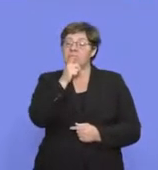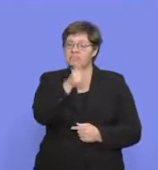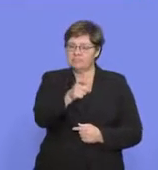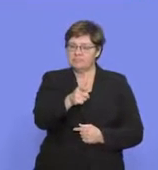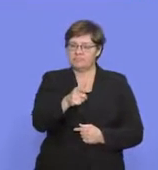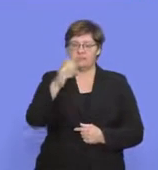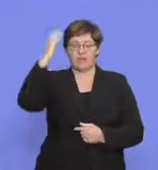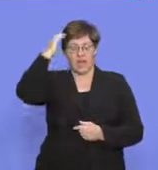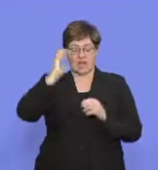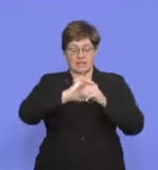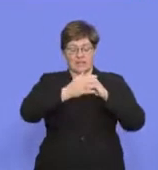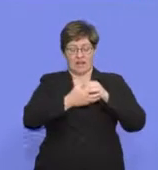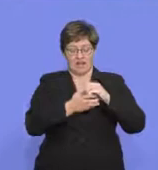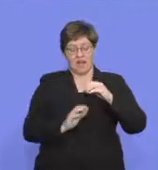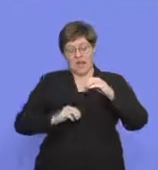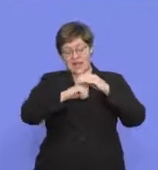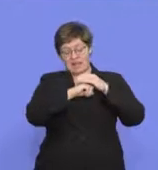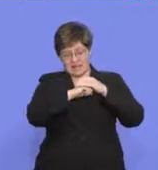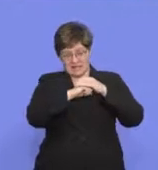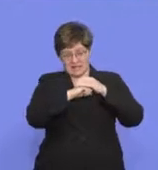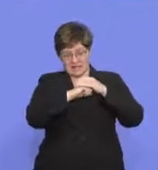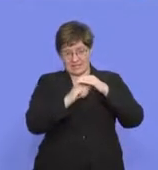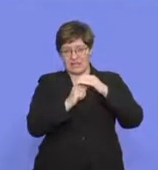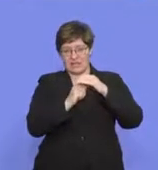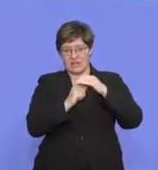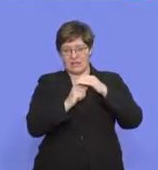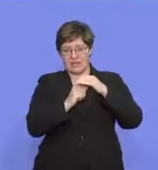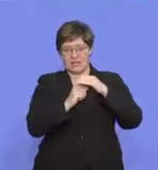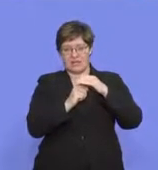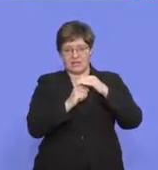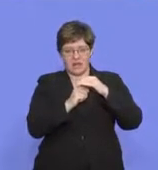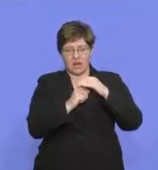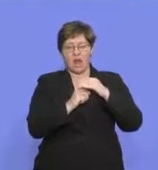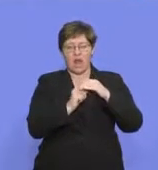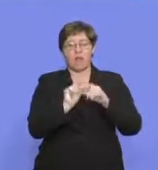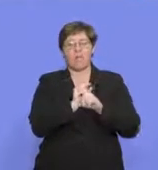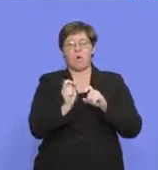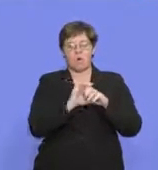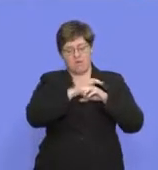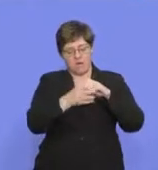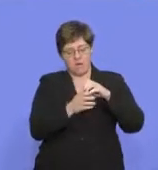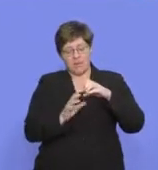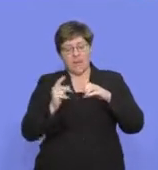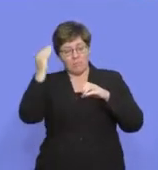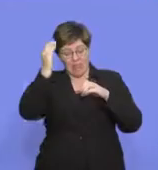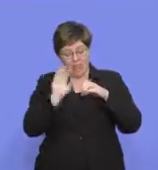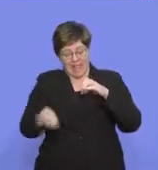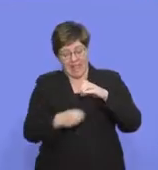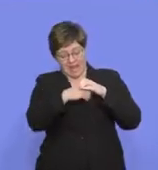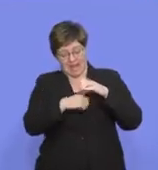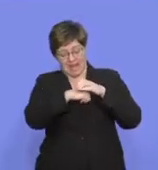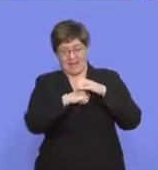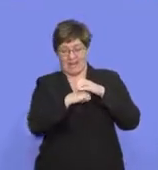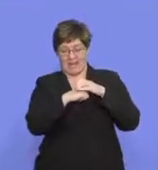skull, and inside the skull there is a hole or a bony casing where your brain is situated. So that is